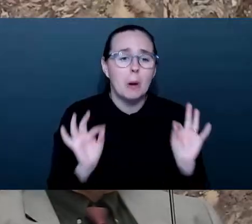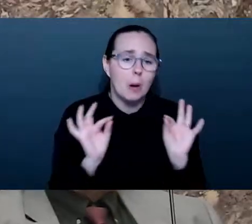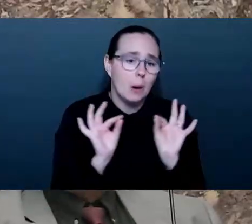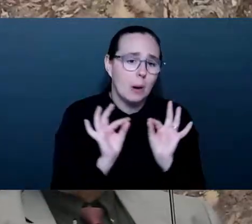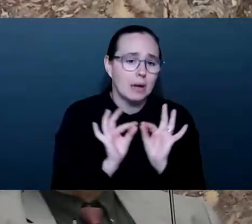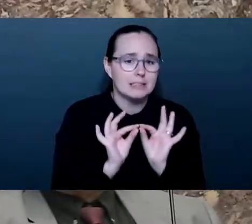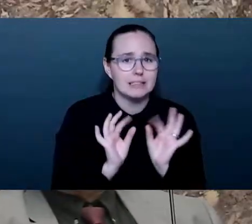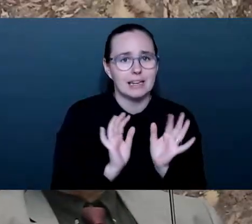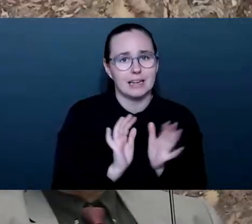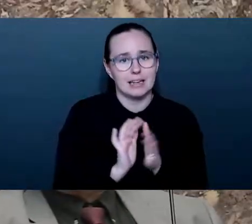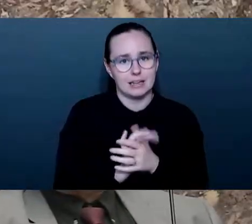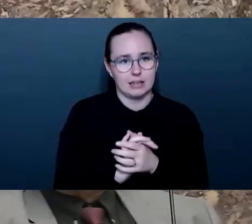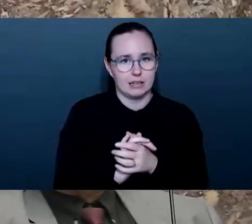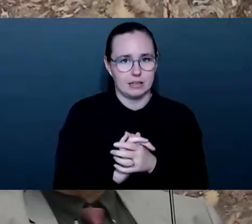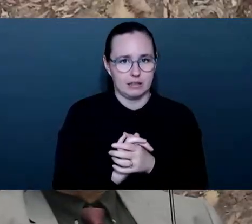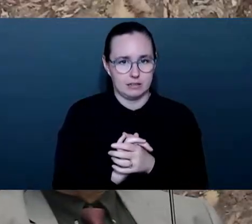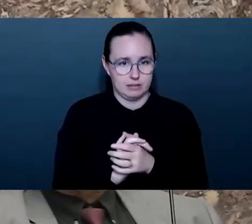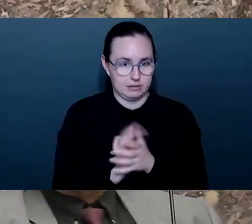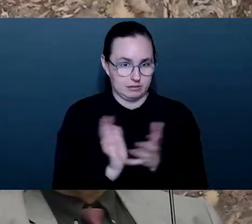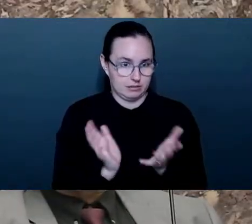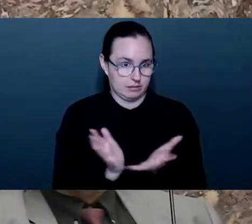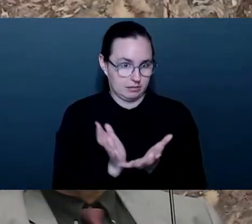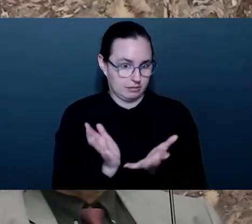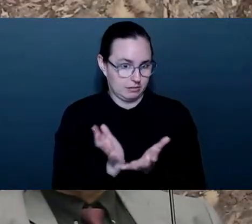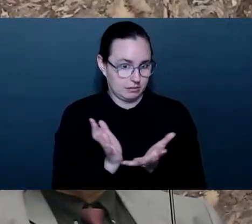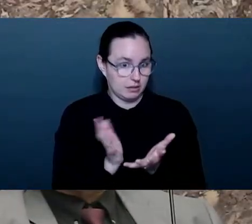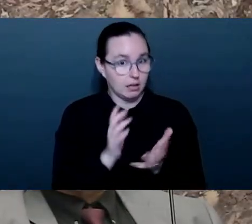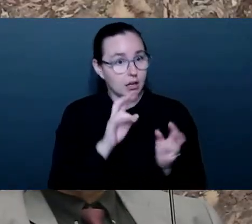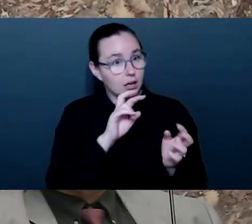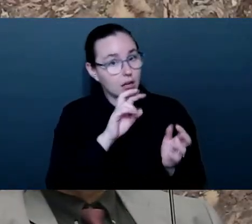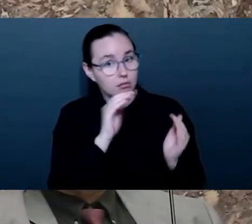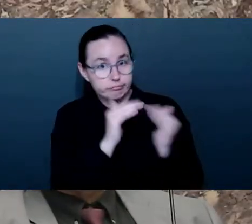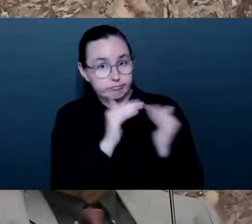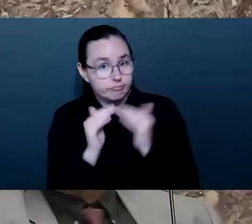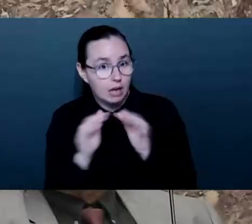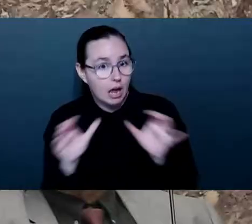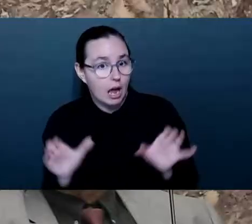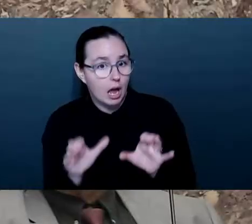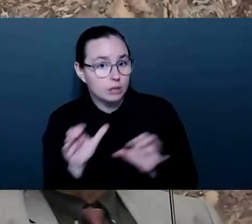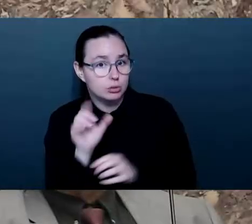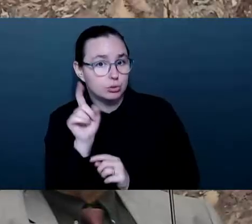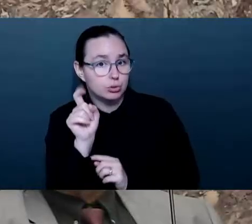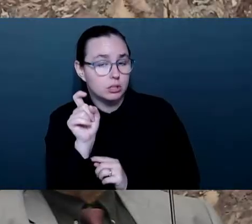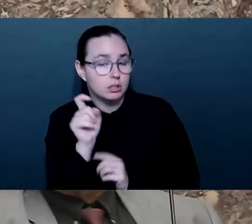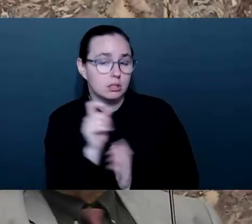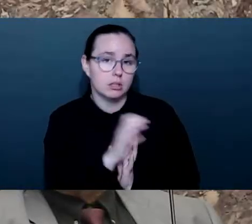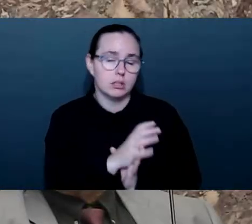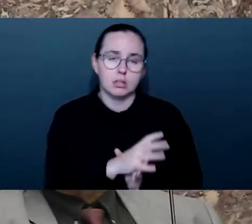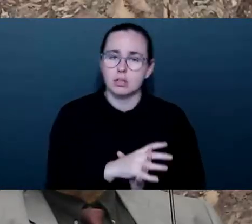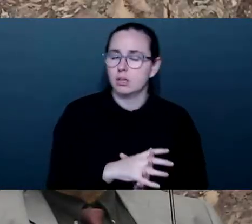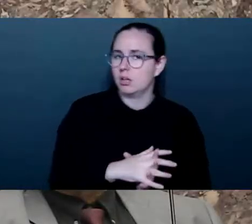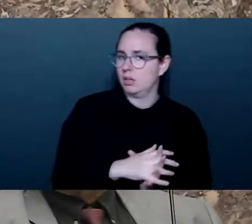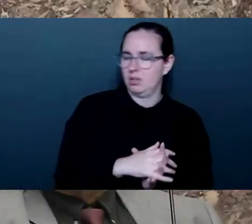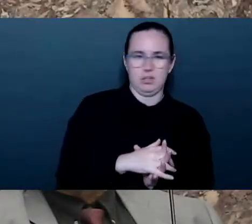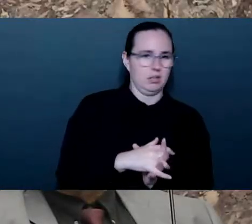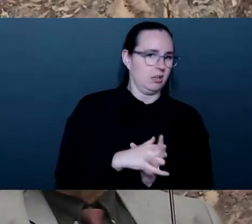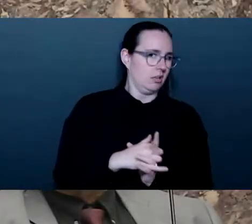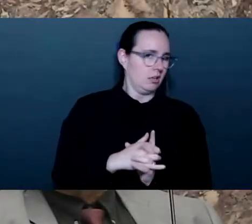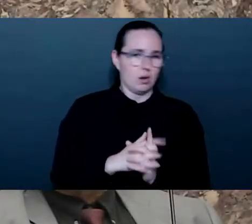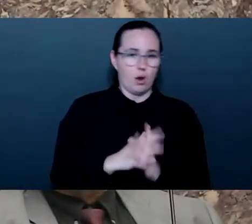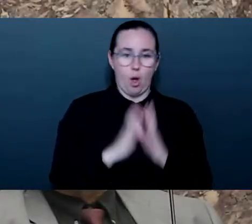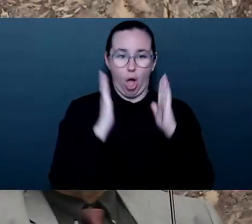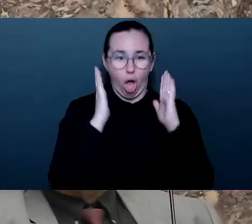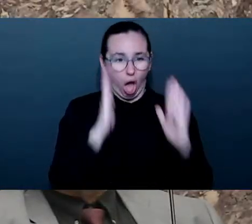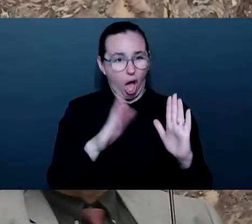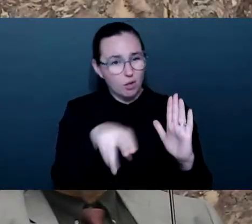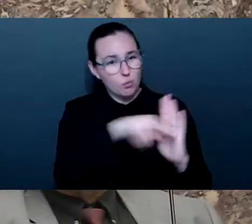single minister. Cuts to healthcare, hallway healthcare. People don't feel safe. Nobody feels safe in this province. and there's nothing being done about it.